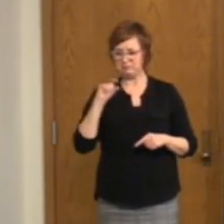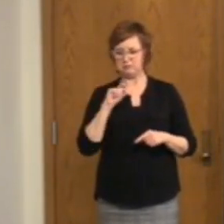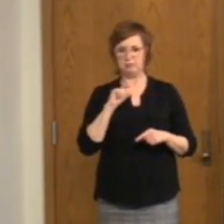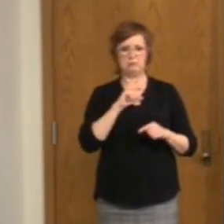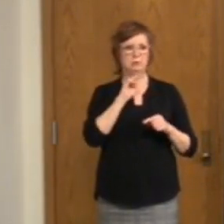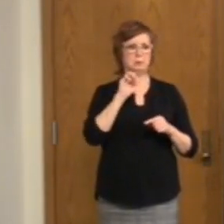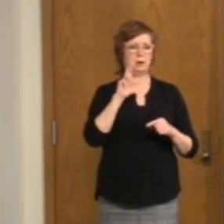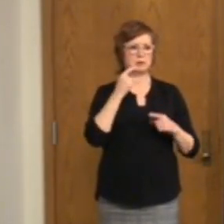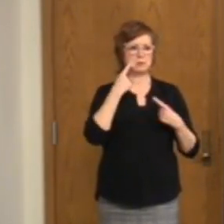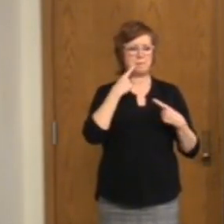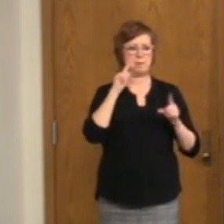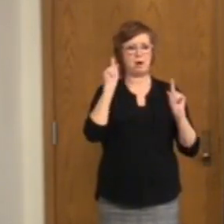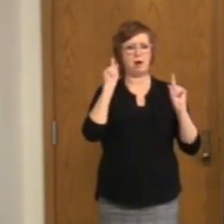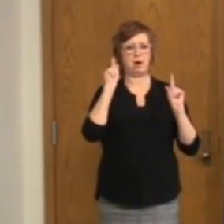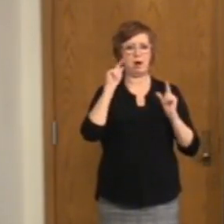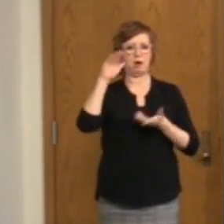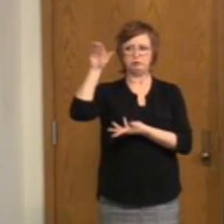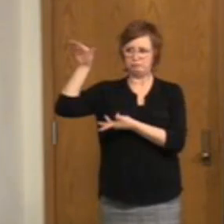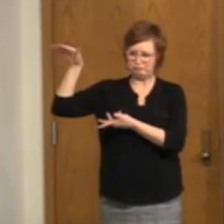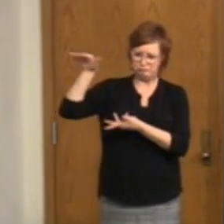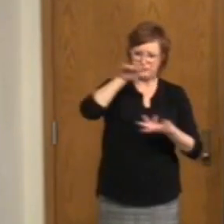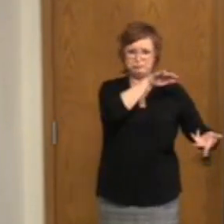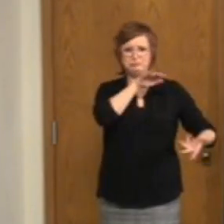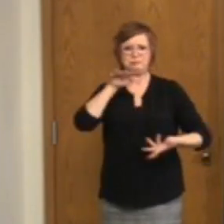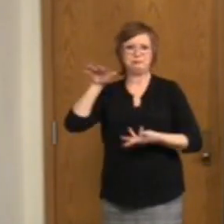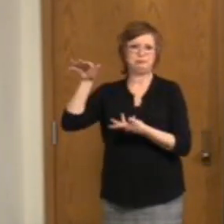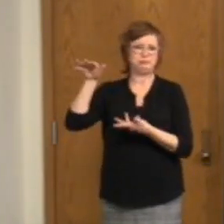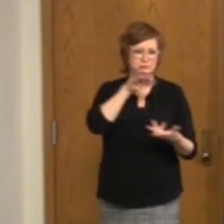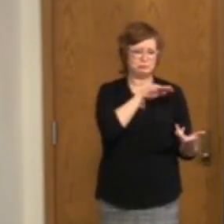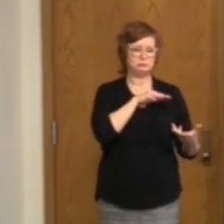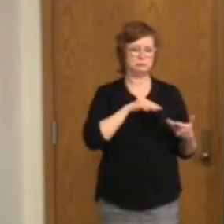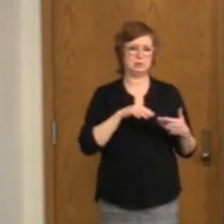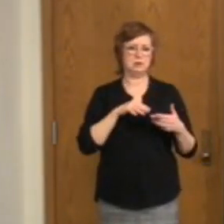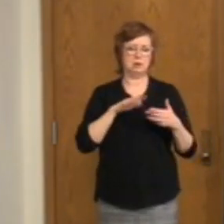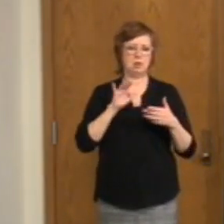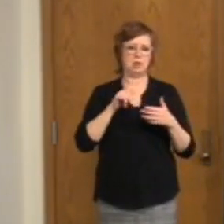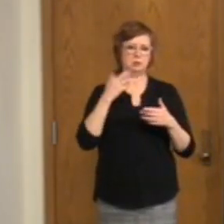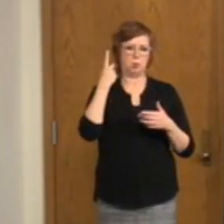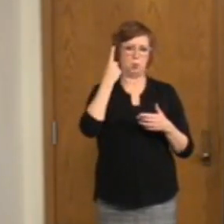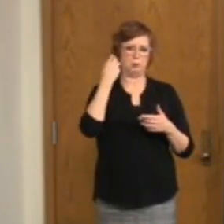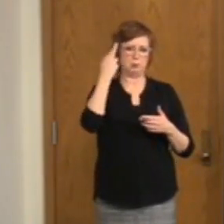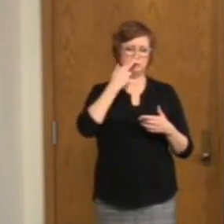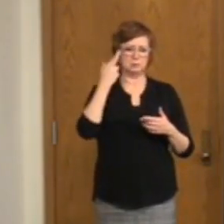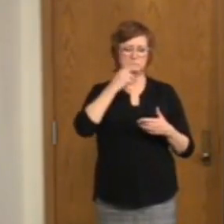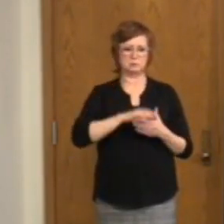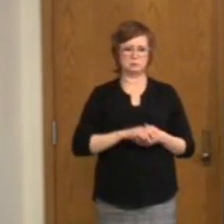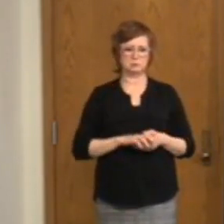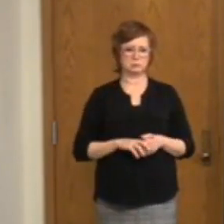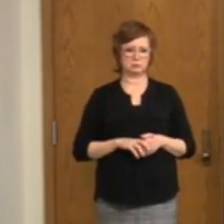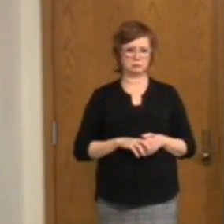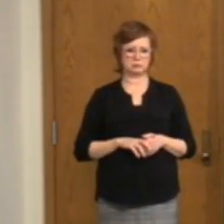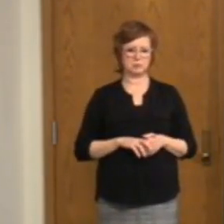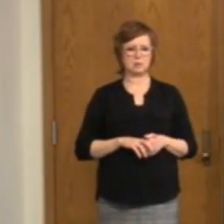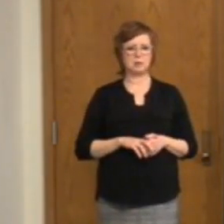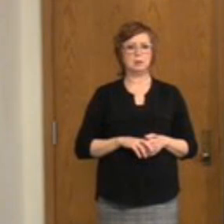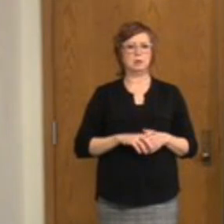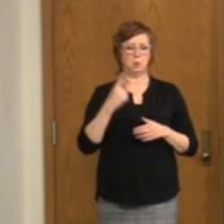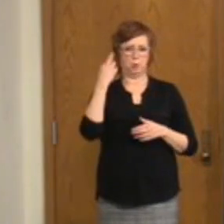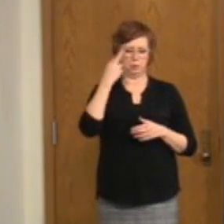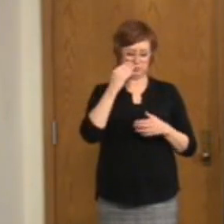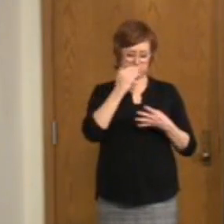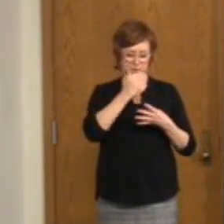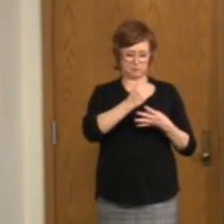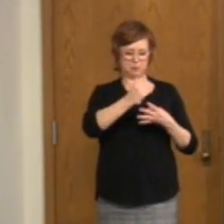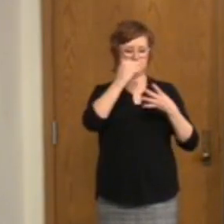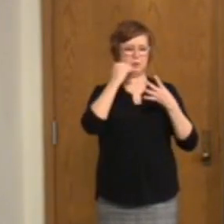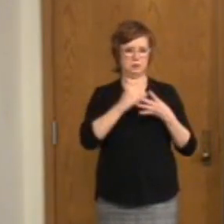finally starting to loosen up with some additional vaccines potentially arriving here in the province. When you add to that the